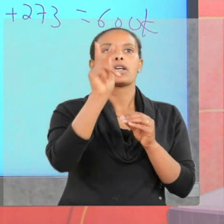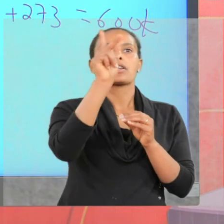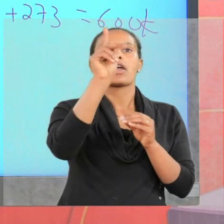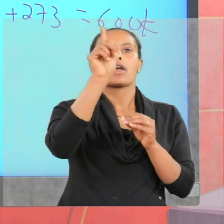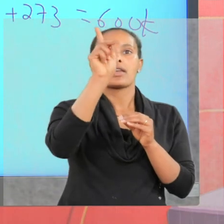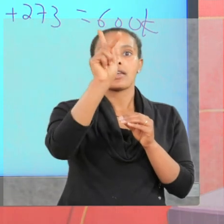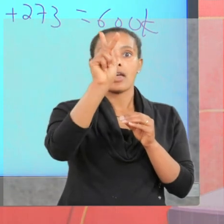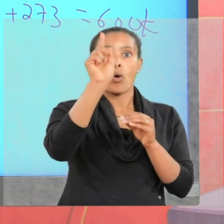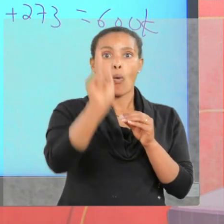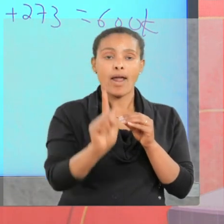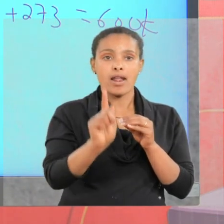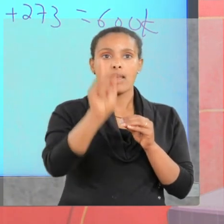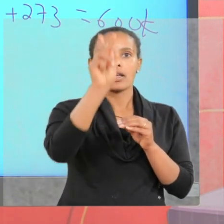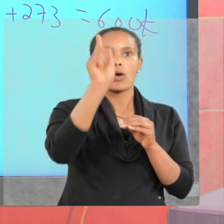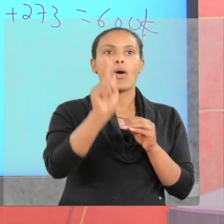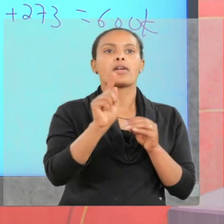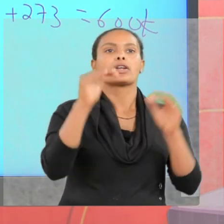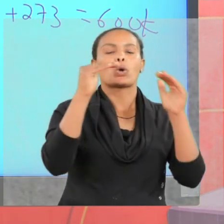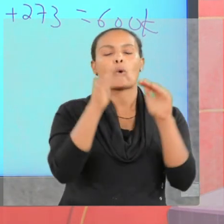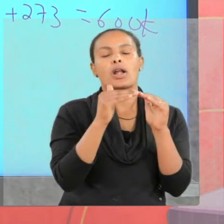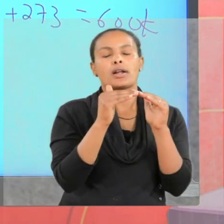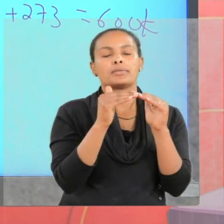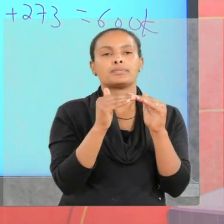K1 equal